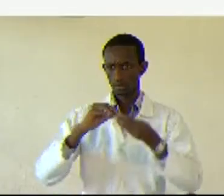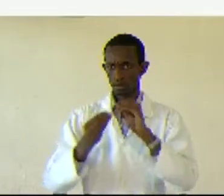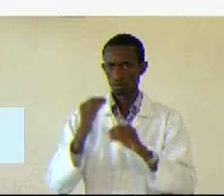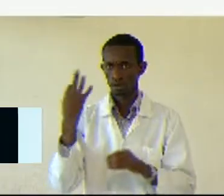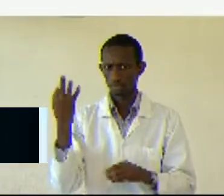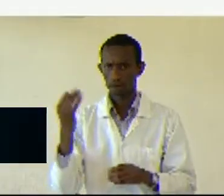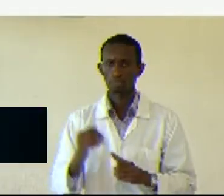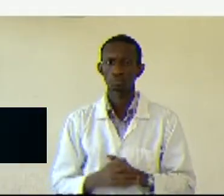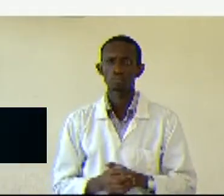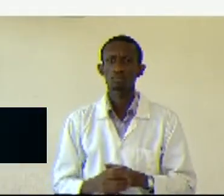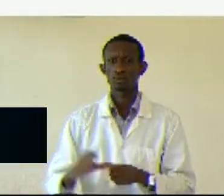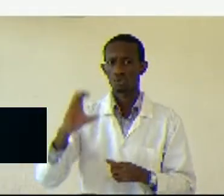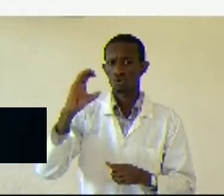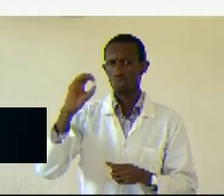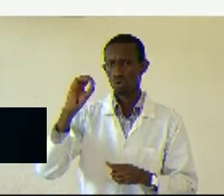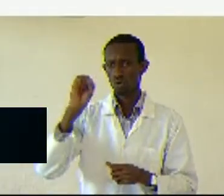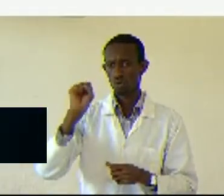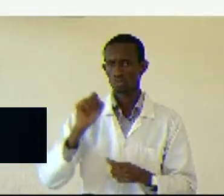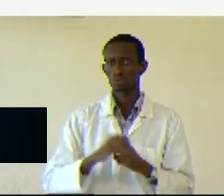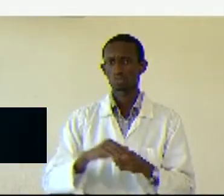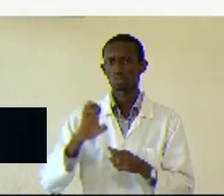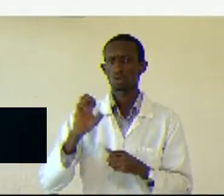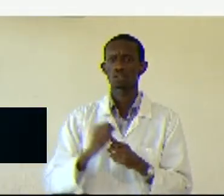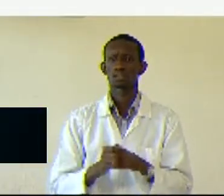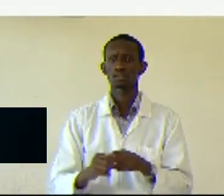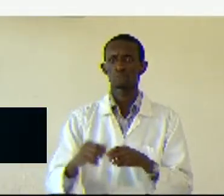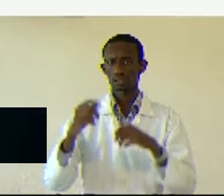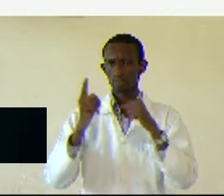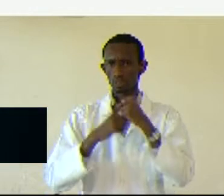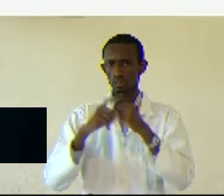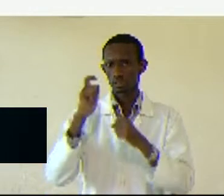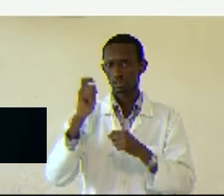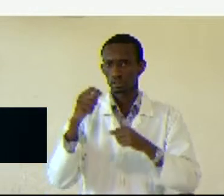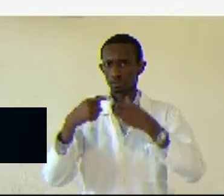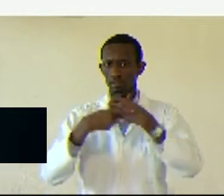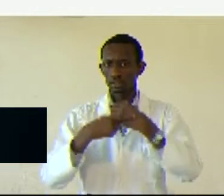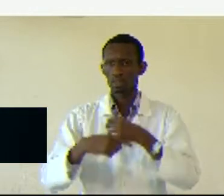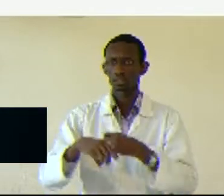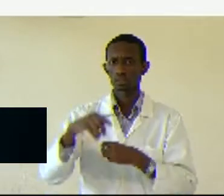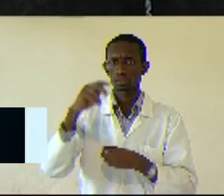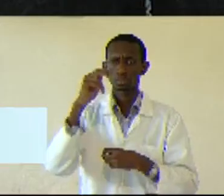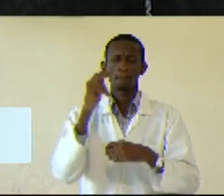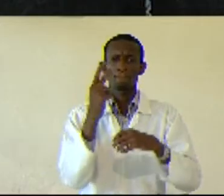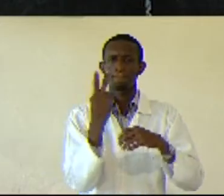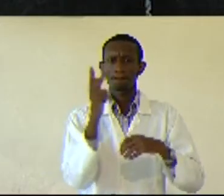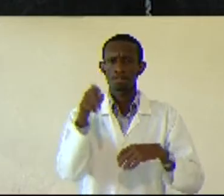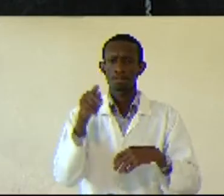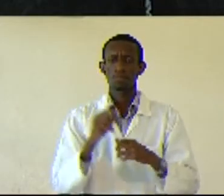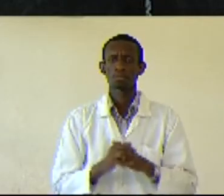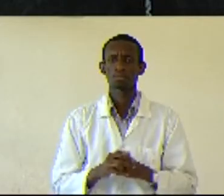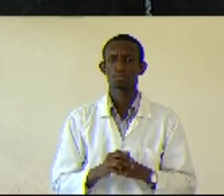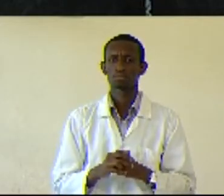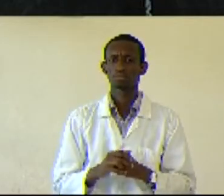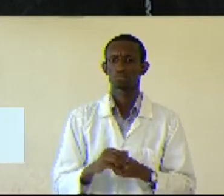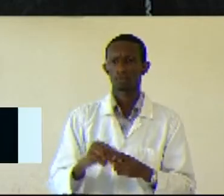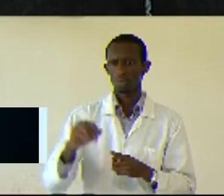you have integral of sec squared of 6x minus pi dx. integral of sec squared